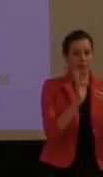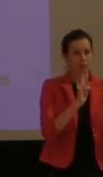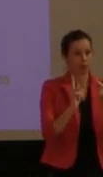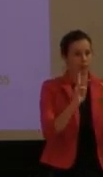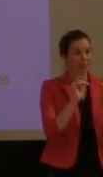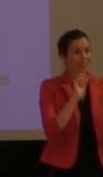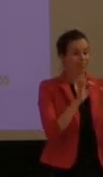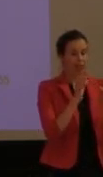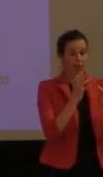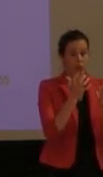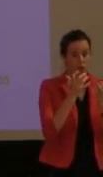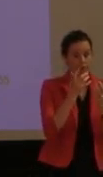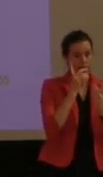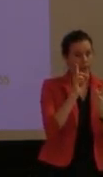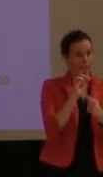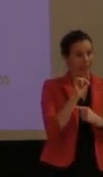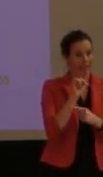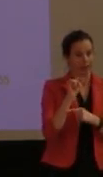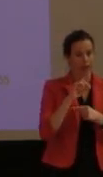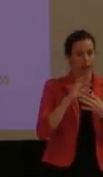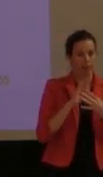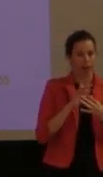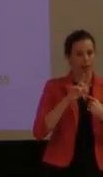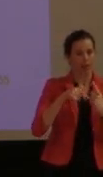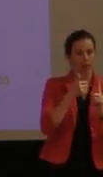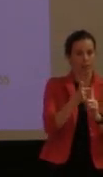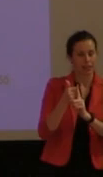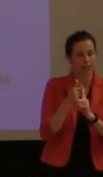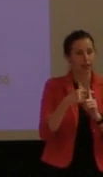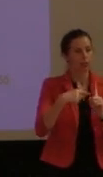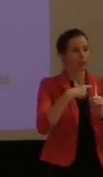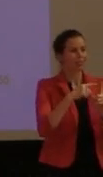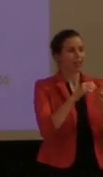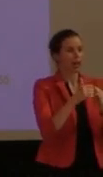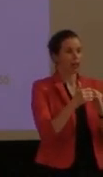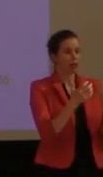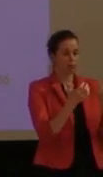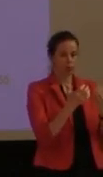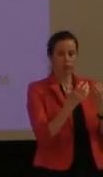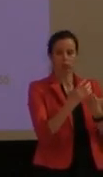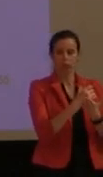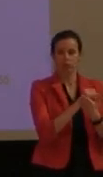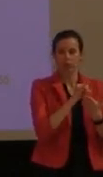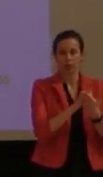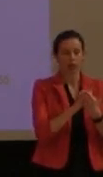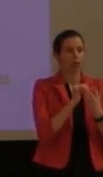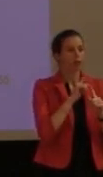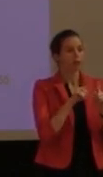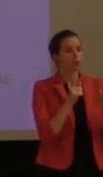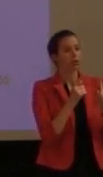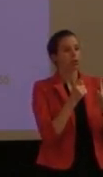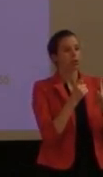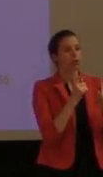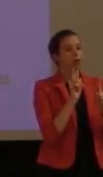want data about themselves and how they want it. We also need to develop multiple modes with which to communicate.